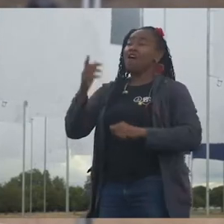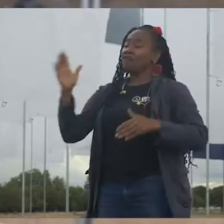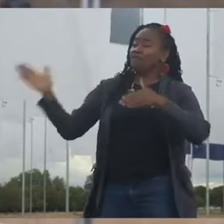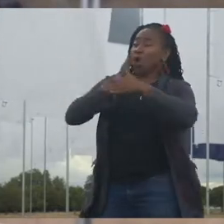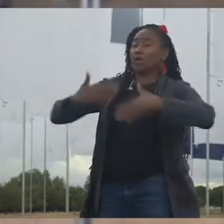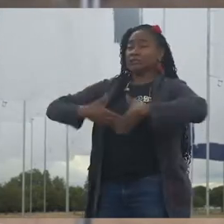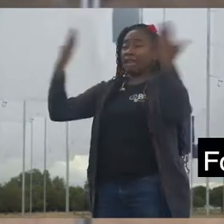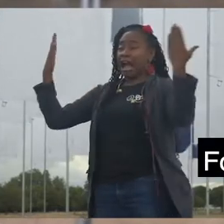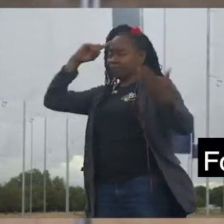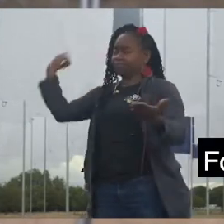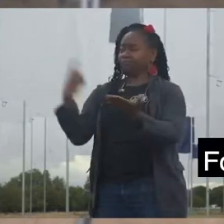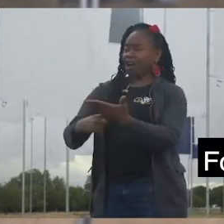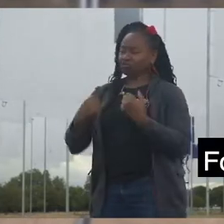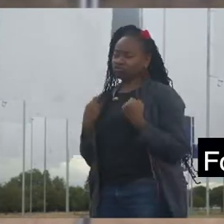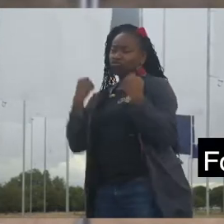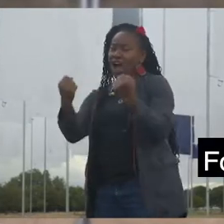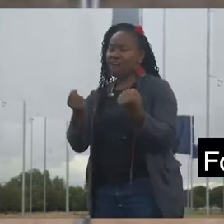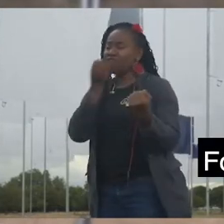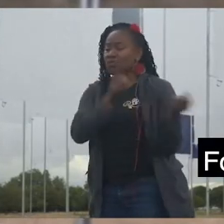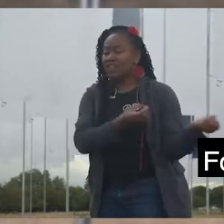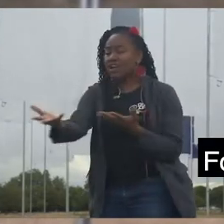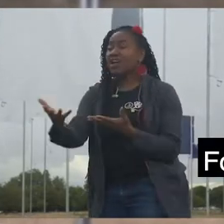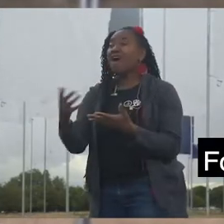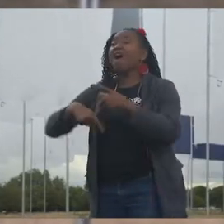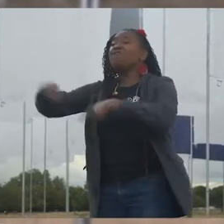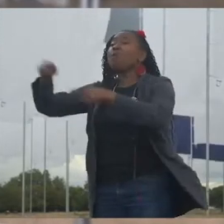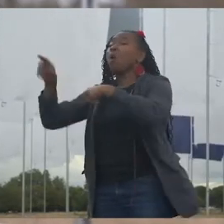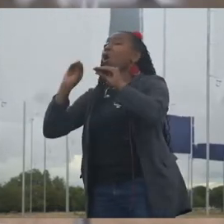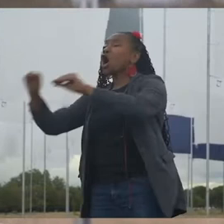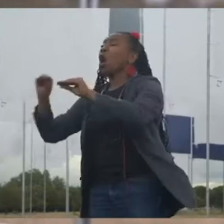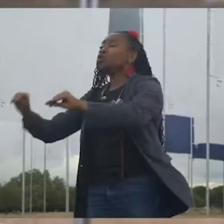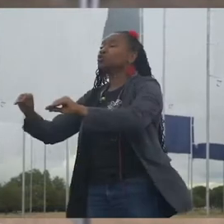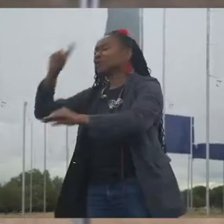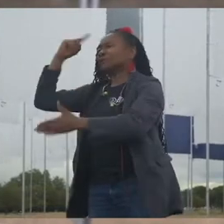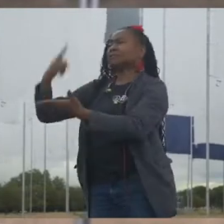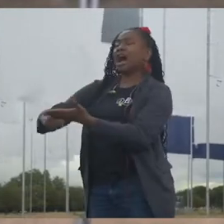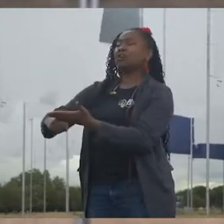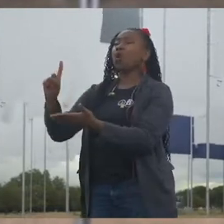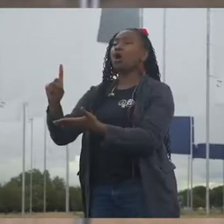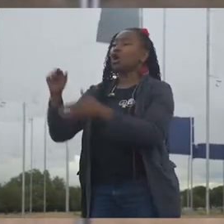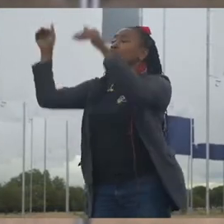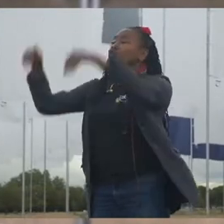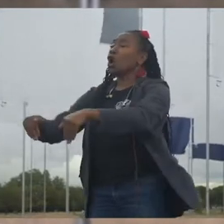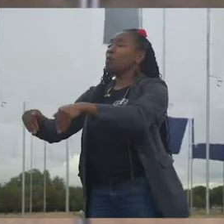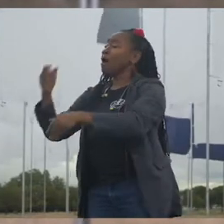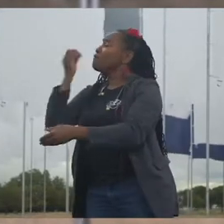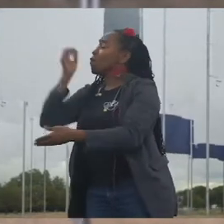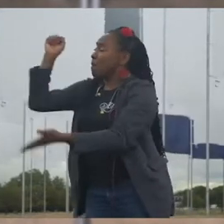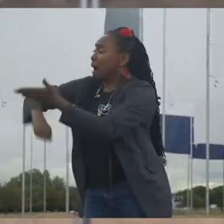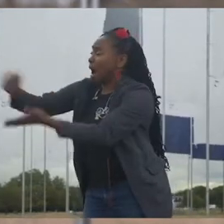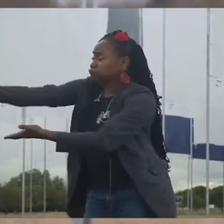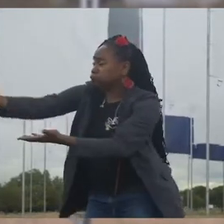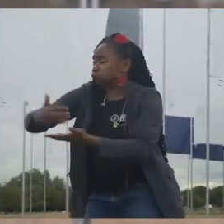one. Football coaches became personal shoppers, swapping the training ground for the co-op. The